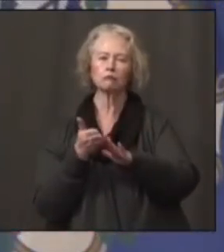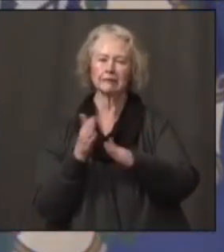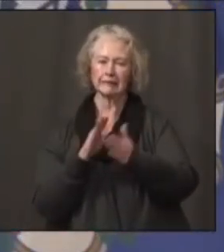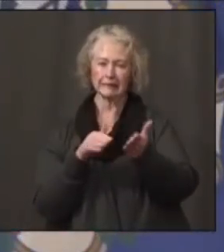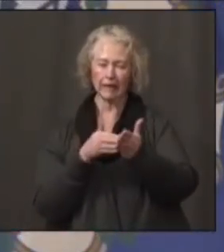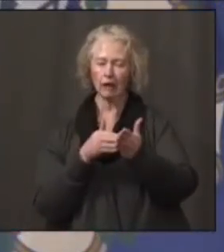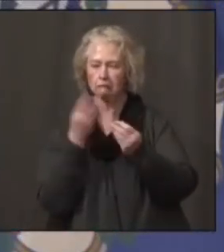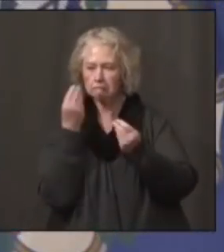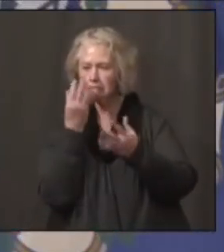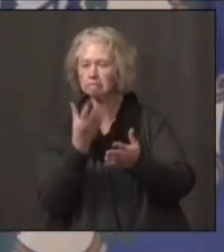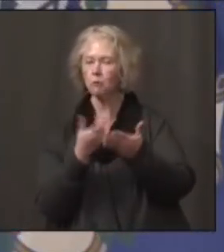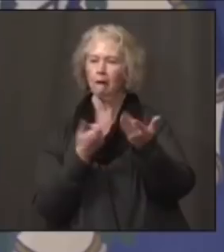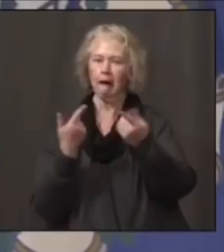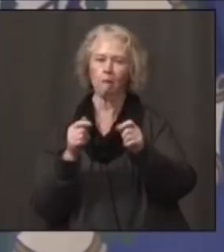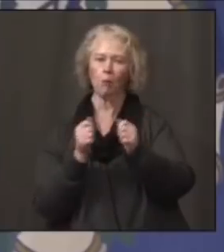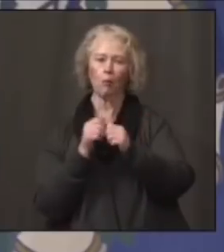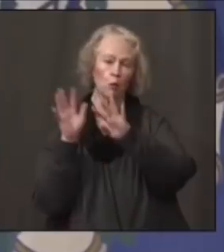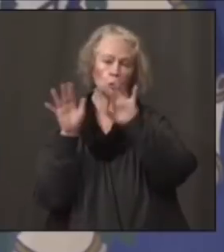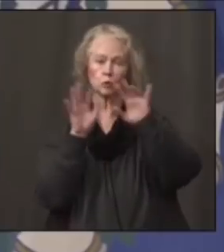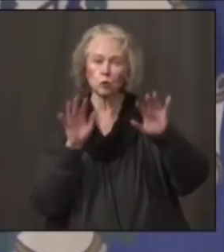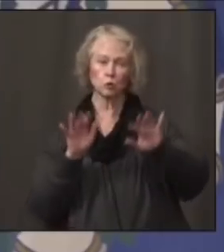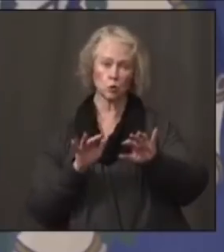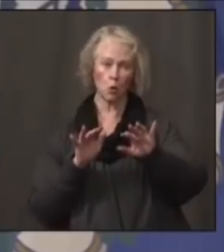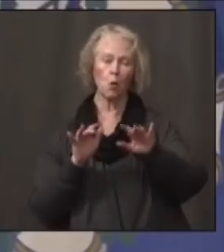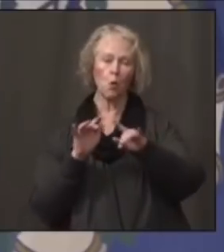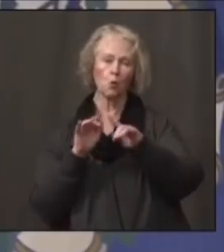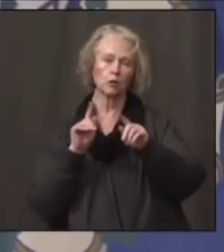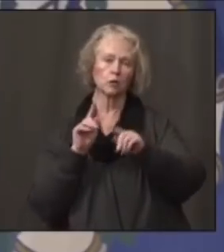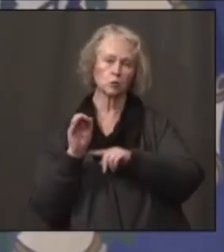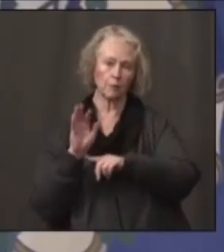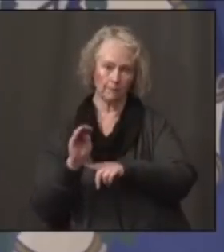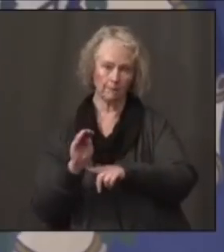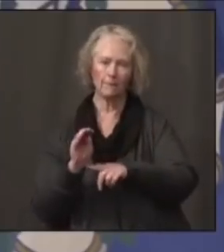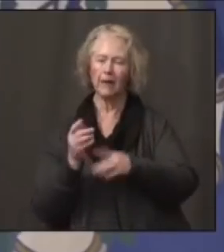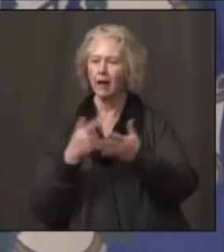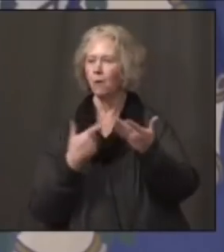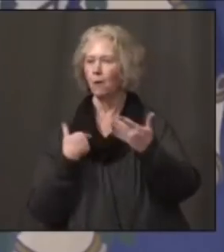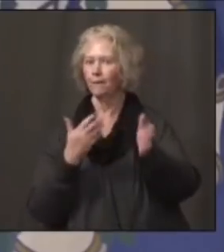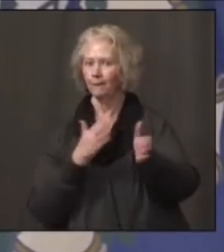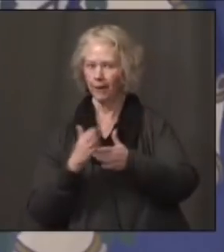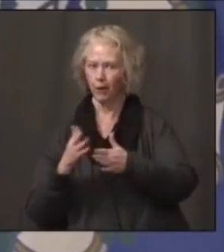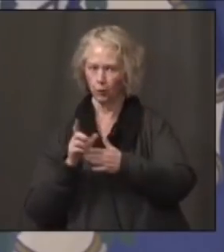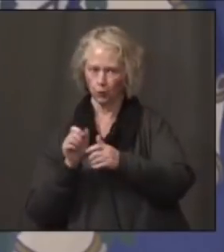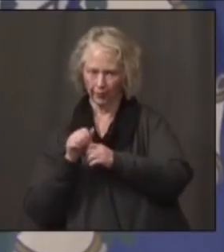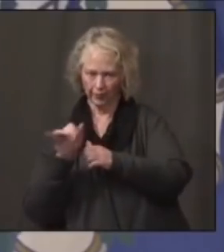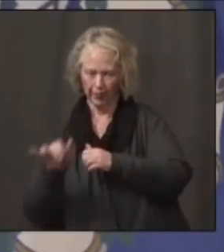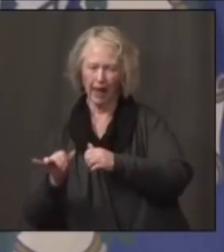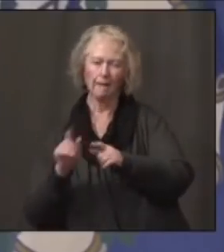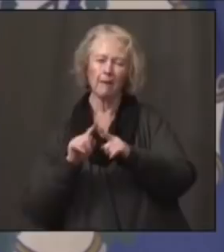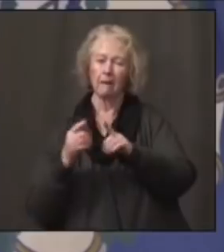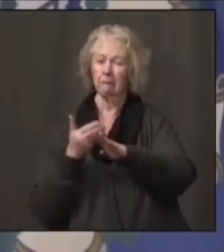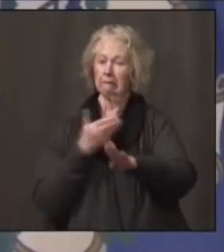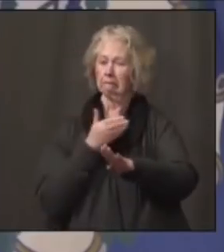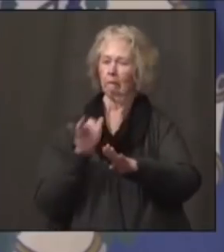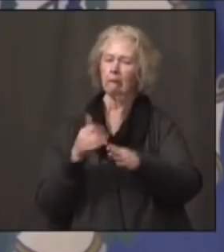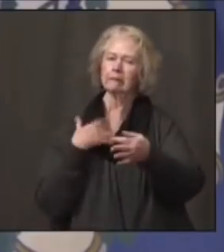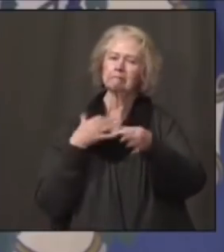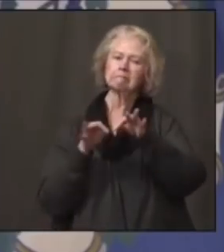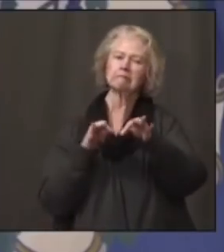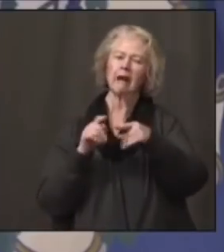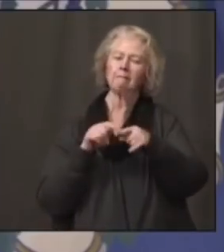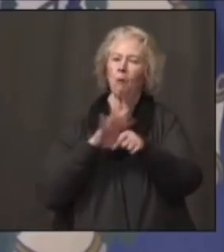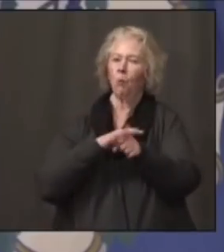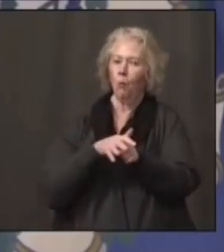with the snowstorm and what we're doing to address that. If you just give me 3 minutes to give you a brief COVID